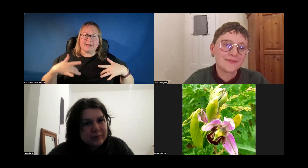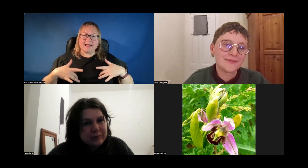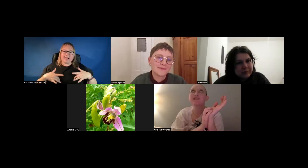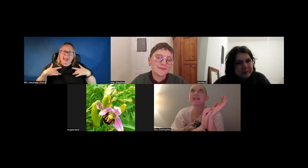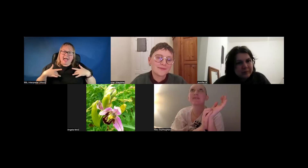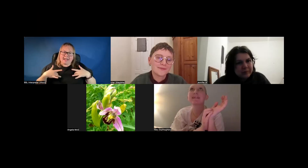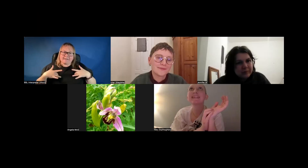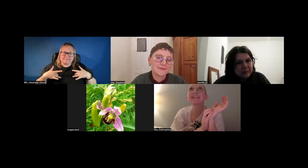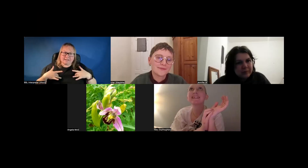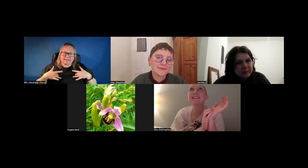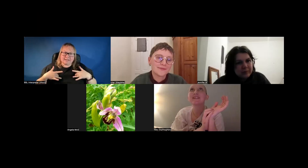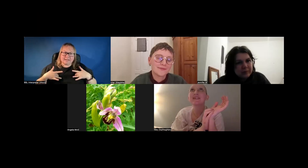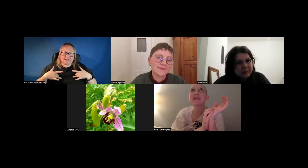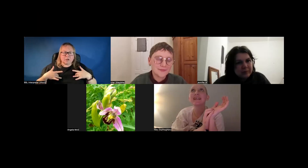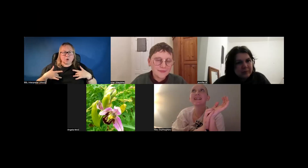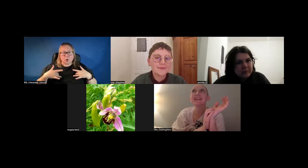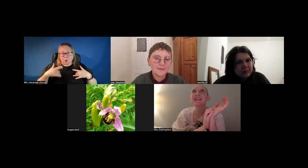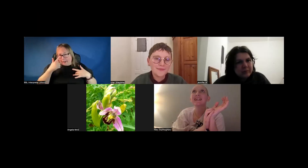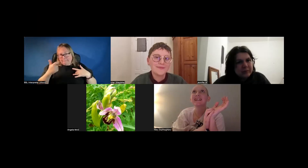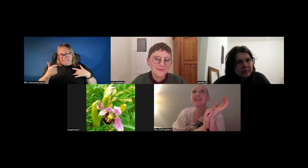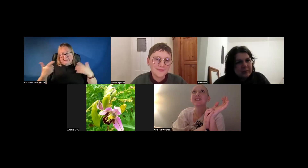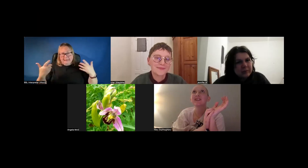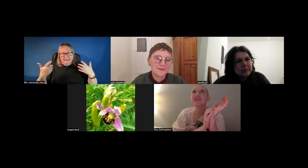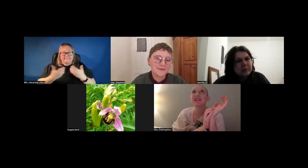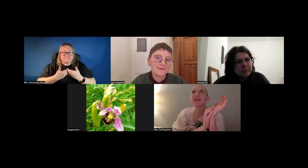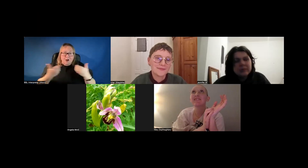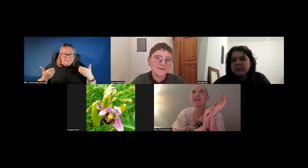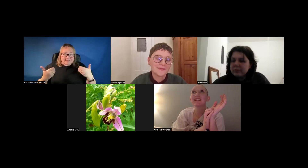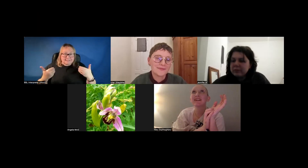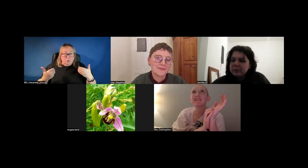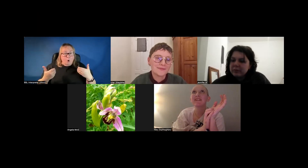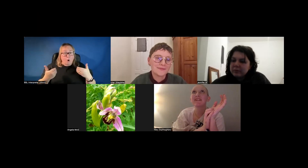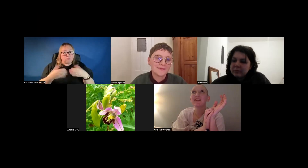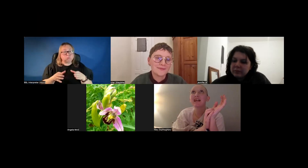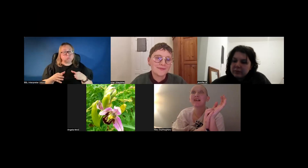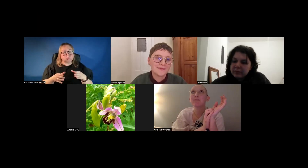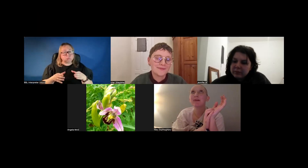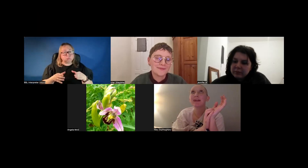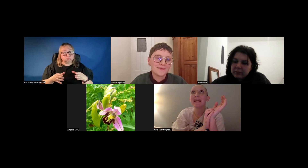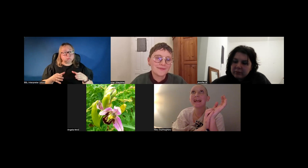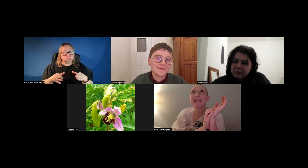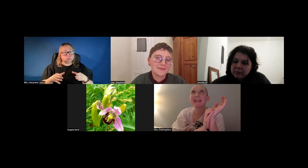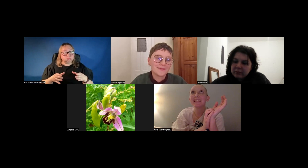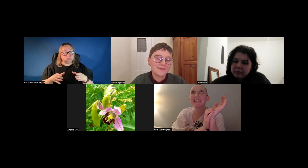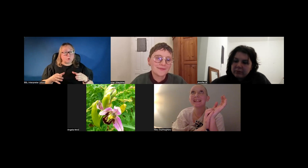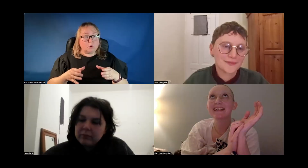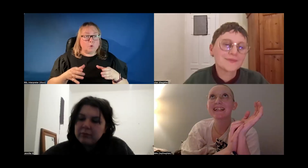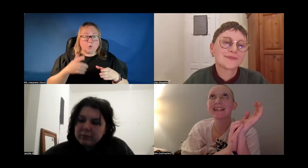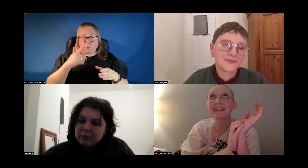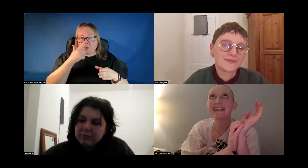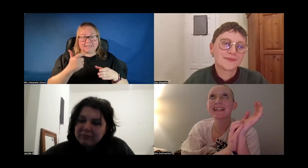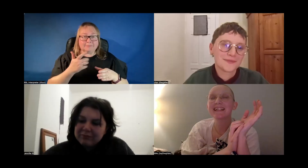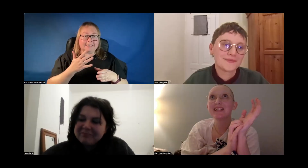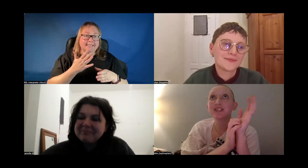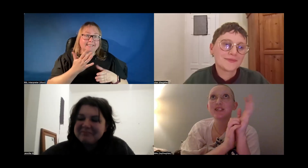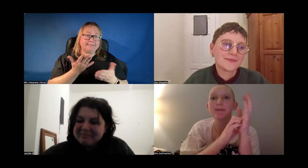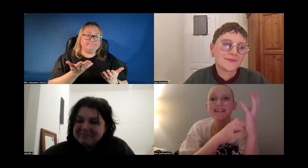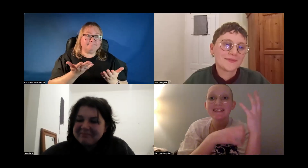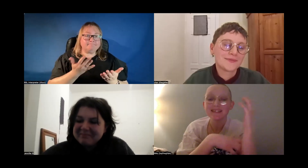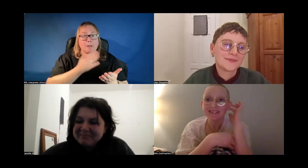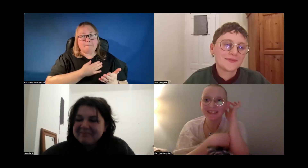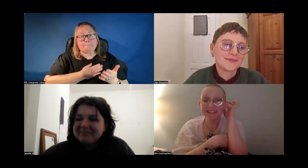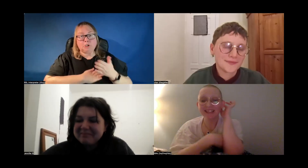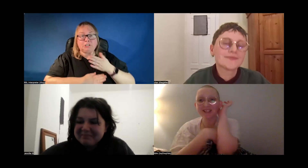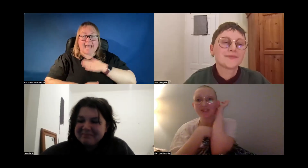very unfragmented in a way. Like you can have like very like mundane and like